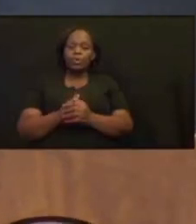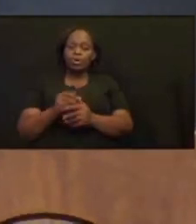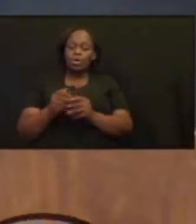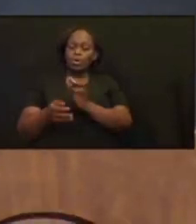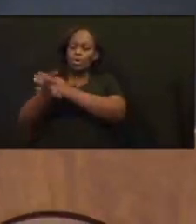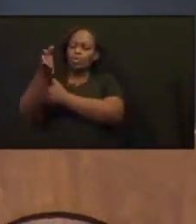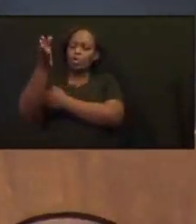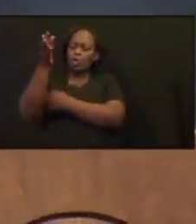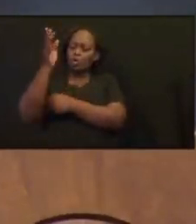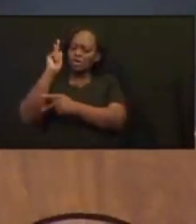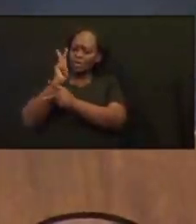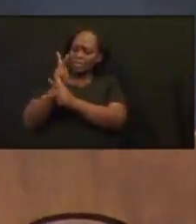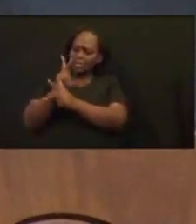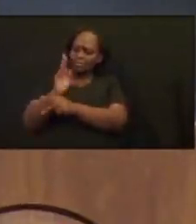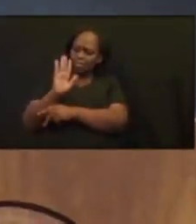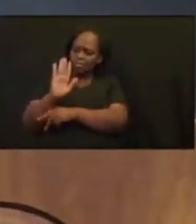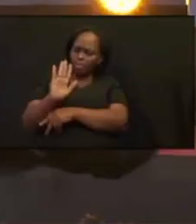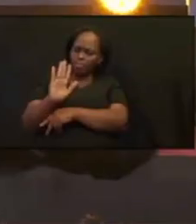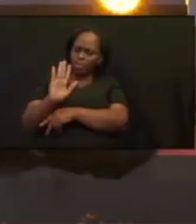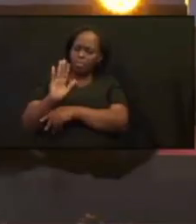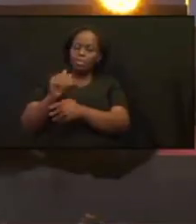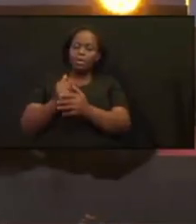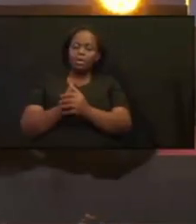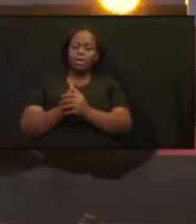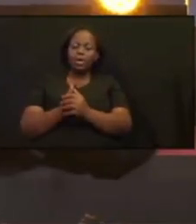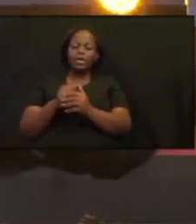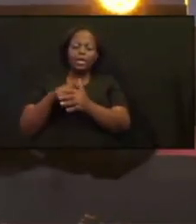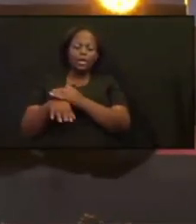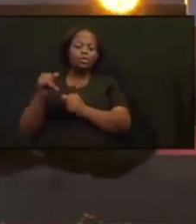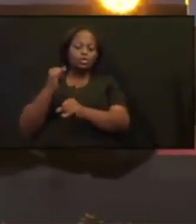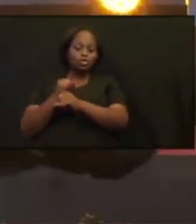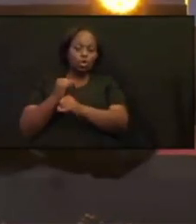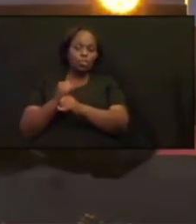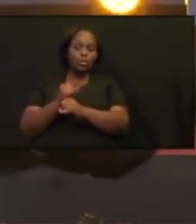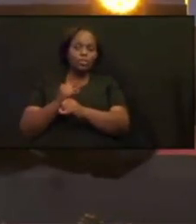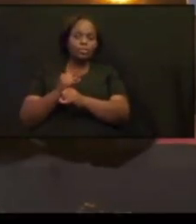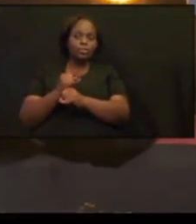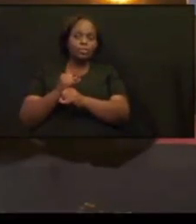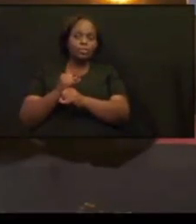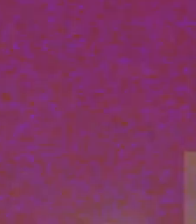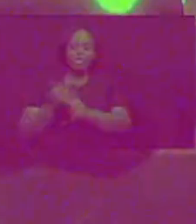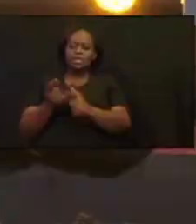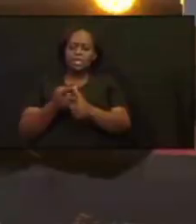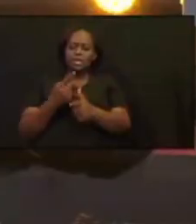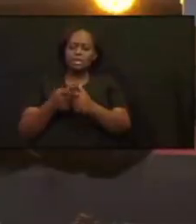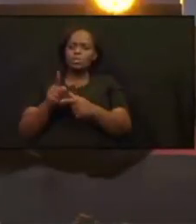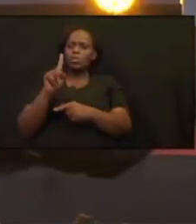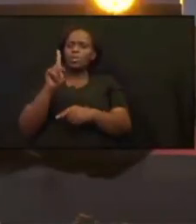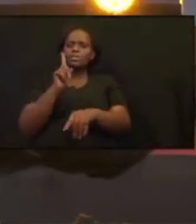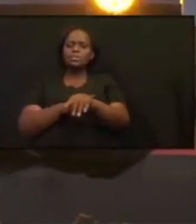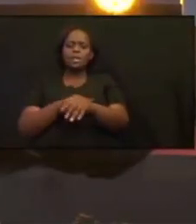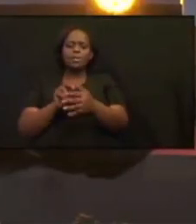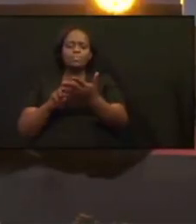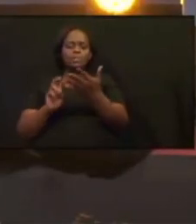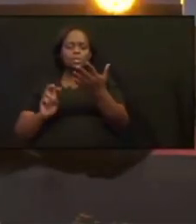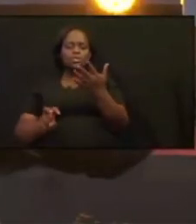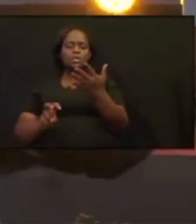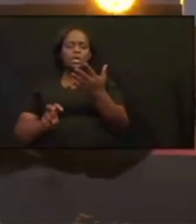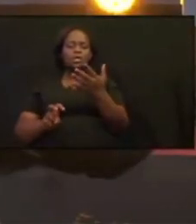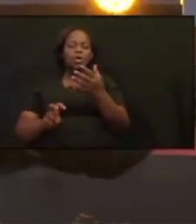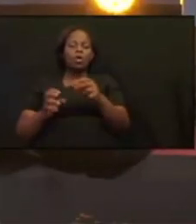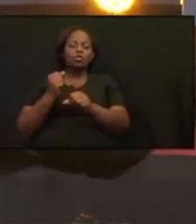Joseph, but he will resign and go to the pulpit. And it's not by God. He's only to give his passion expression.